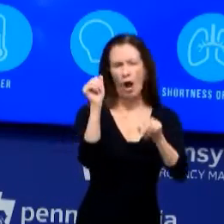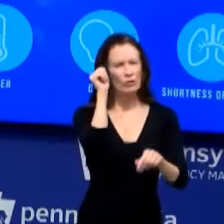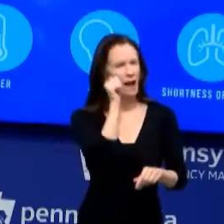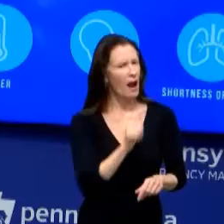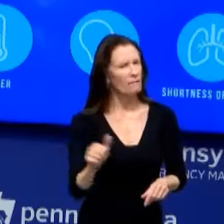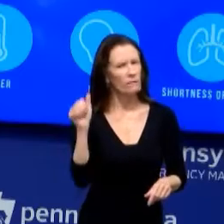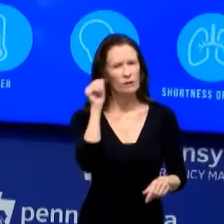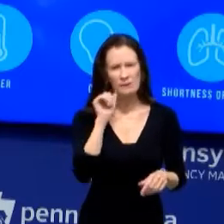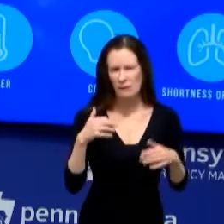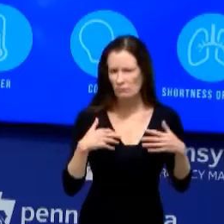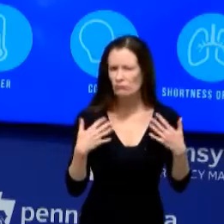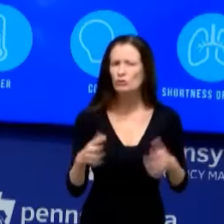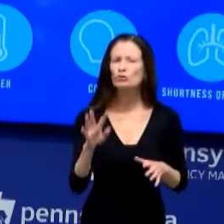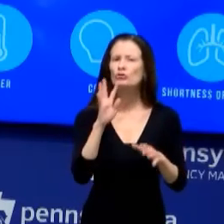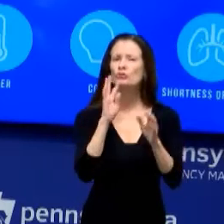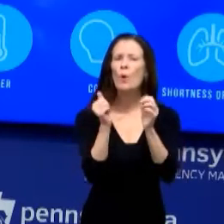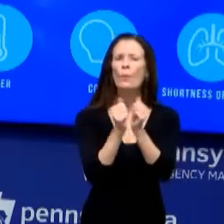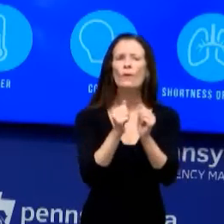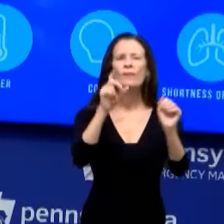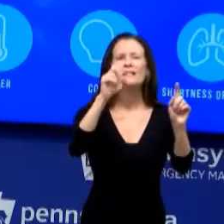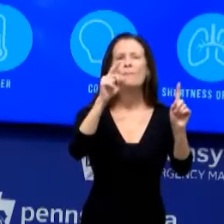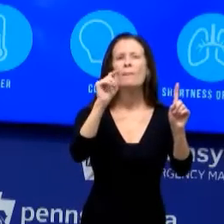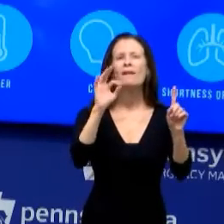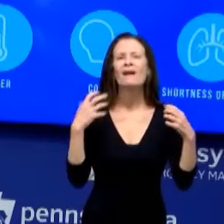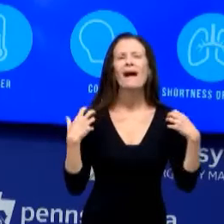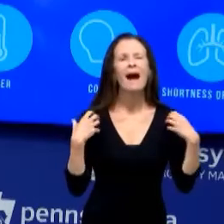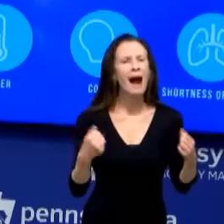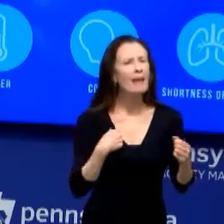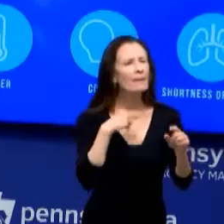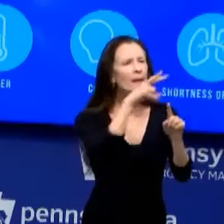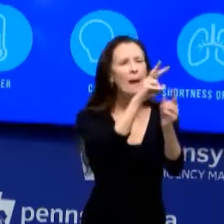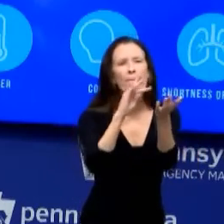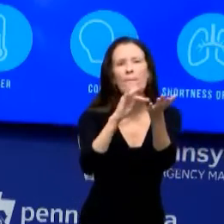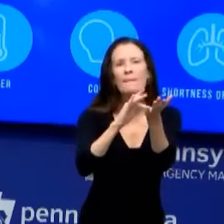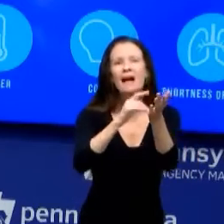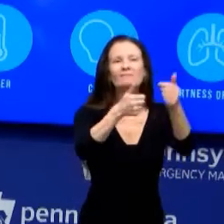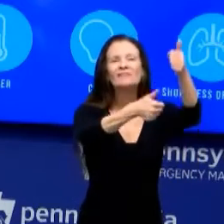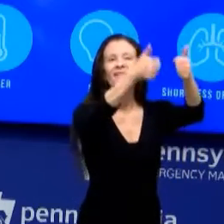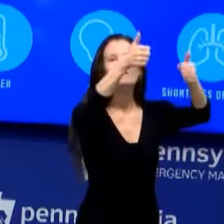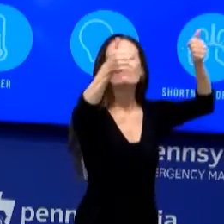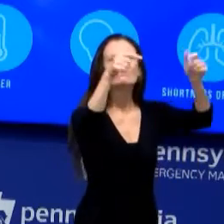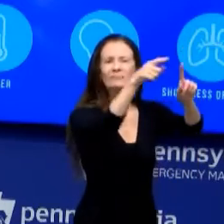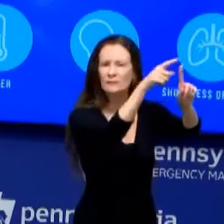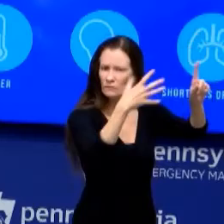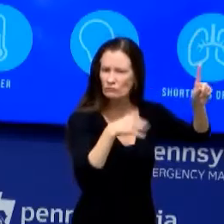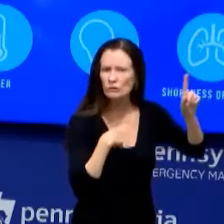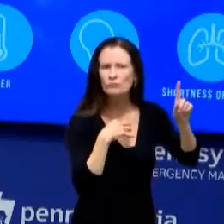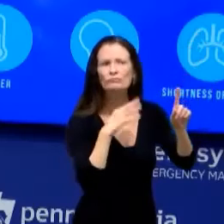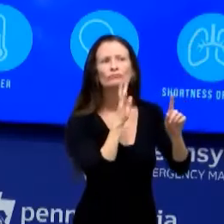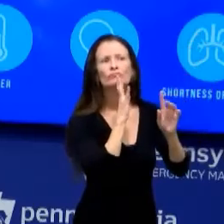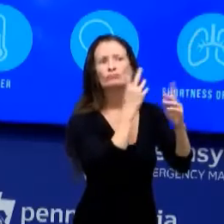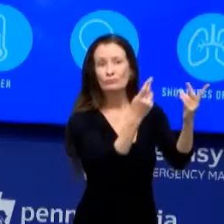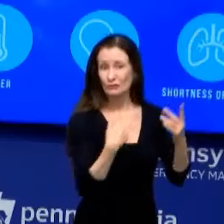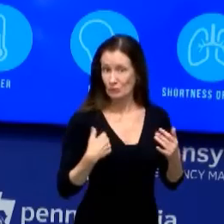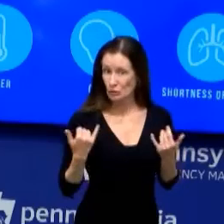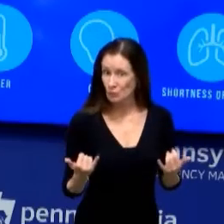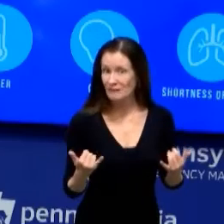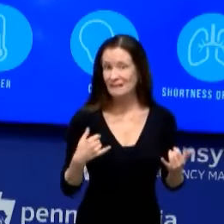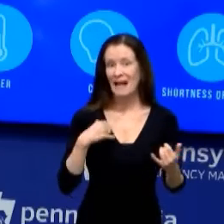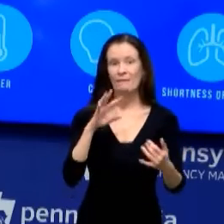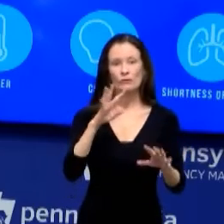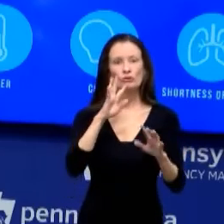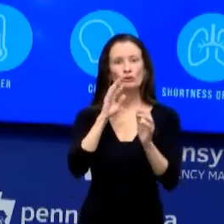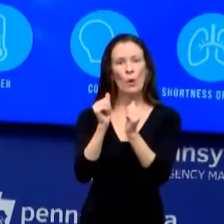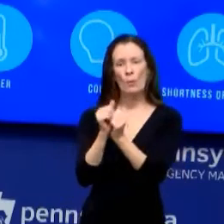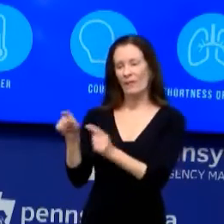Dr. Farley from Philadelphia and Dr. Bogan from Allegheny County today, and we're making sure that we know the situation